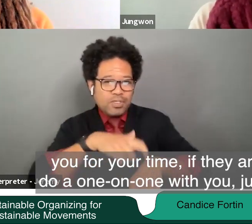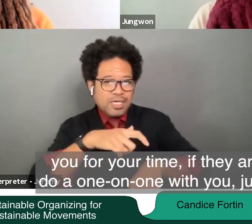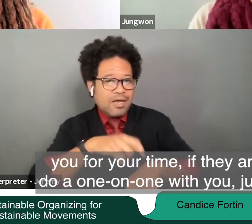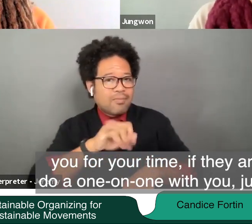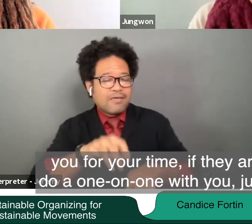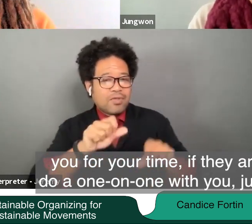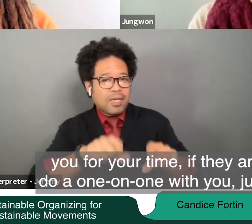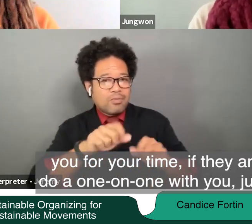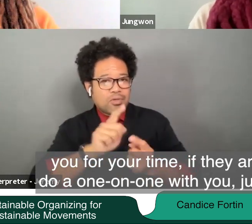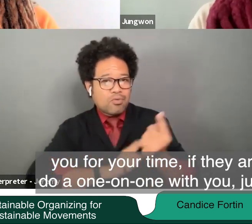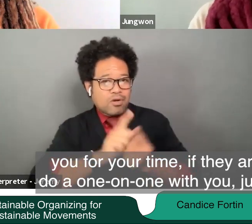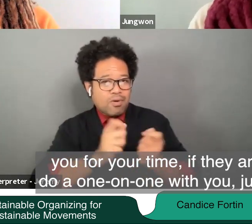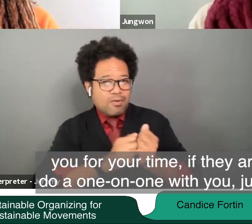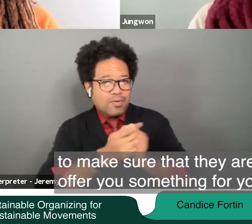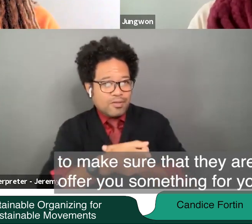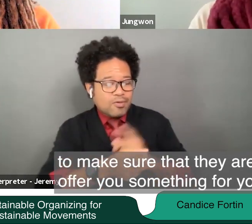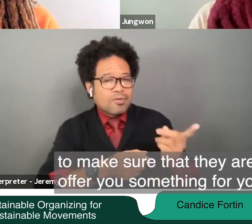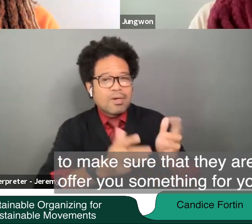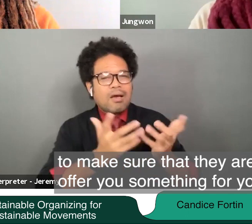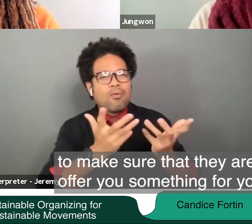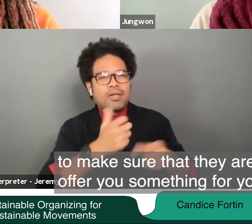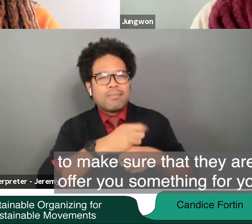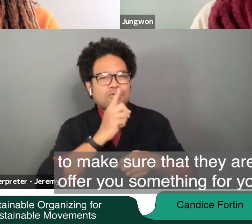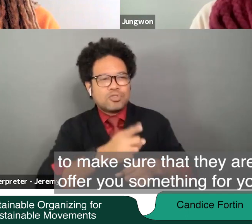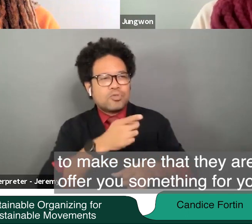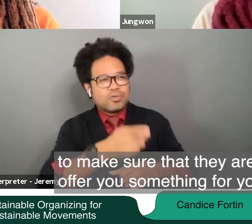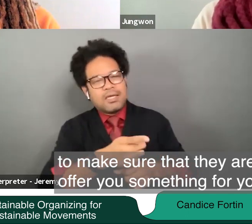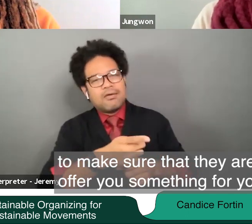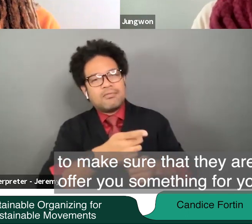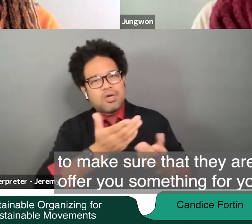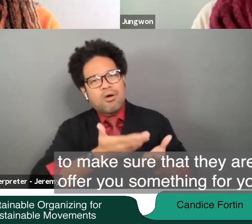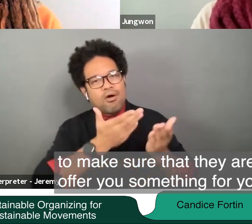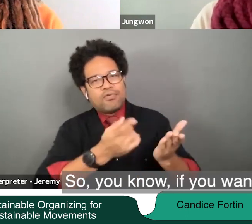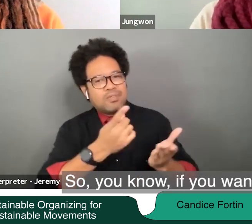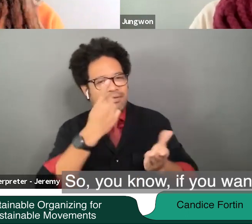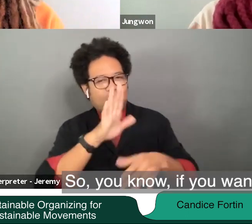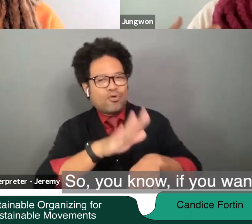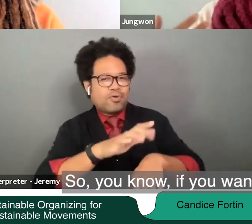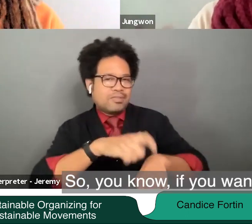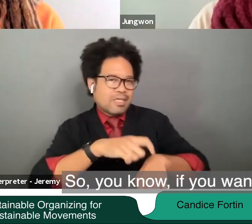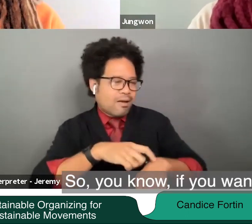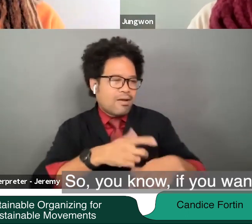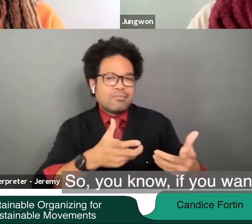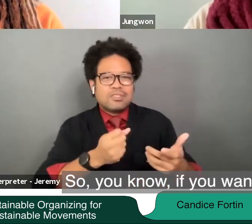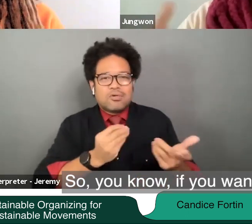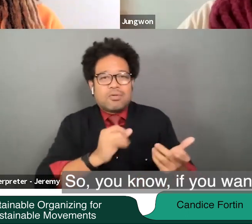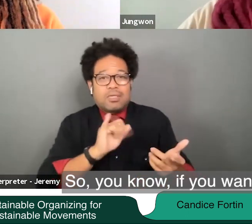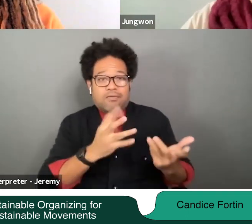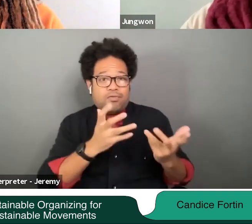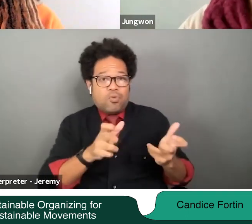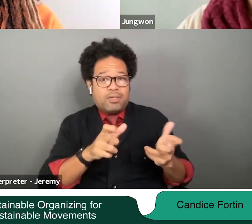able to do a one-on-one with you, just wanting to make sure that they are able to offer you something for your time. So, you know, if you want to